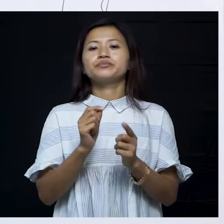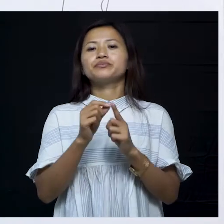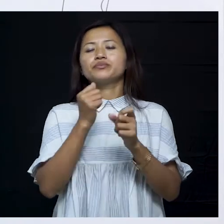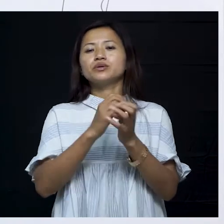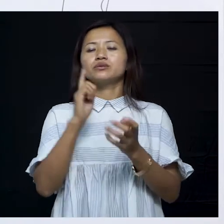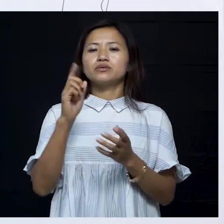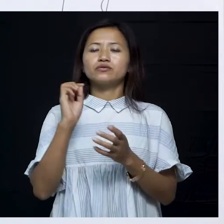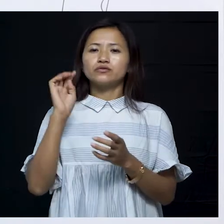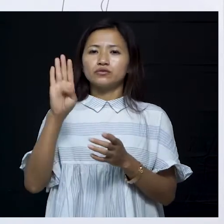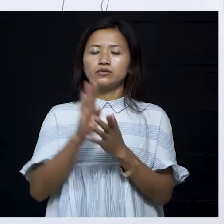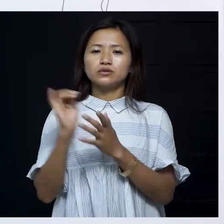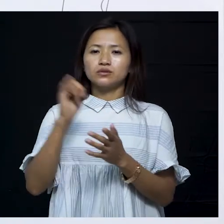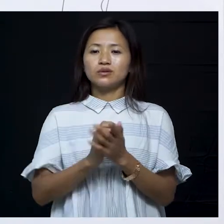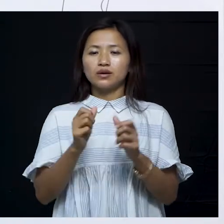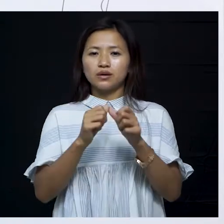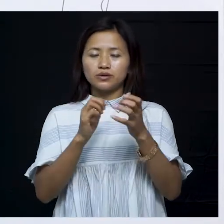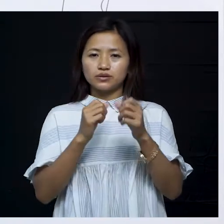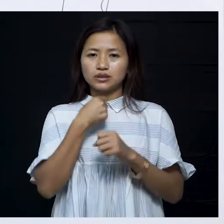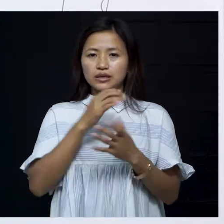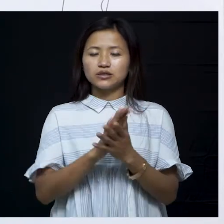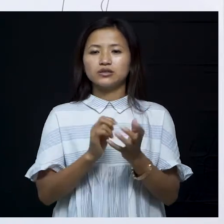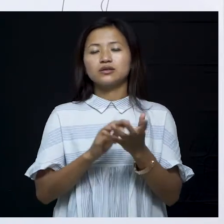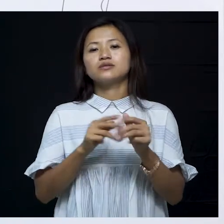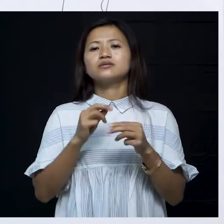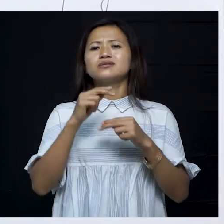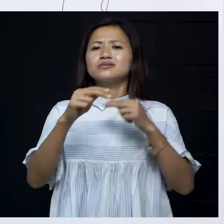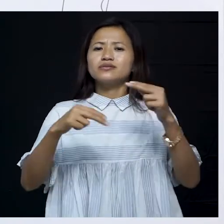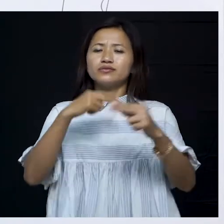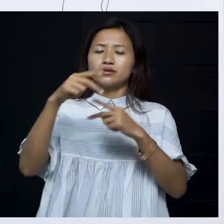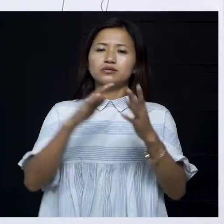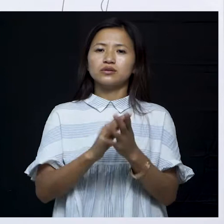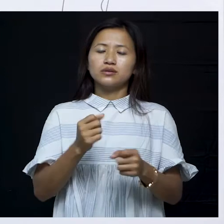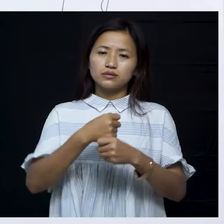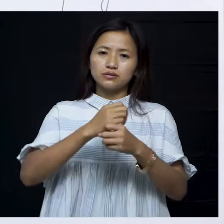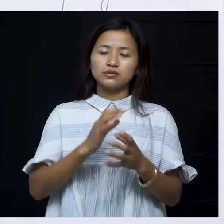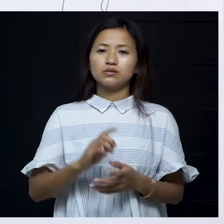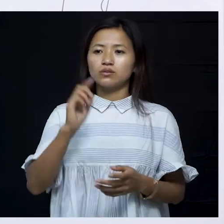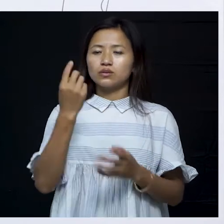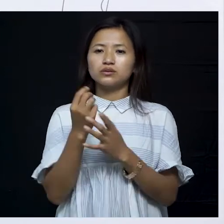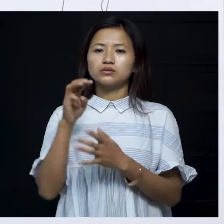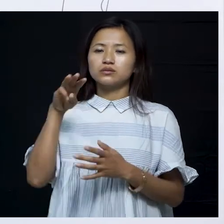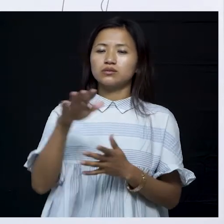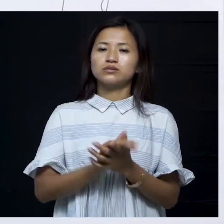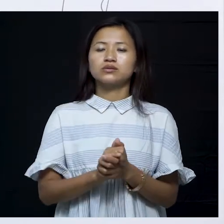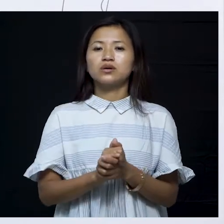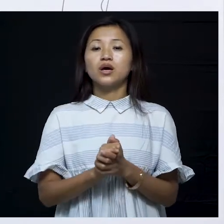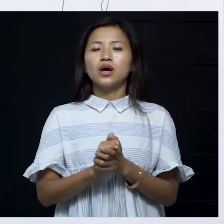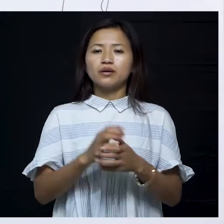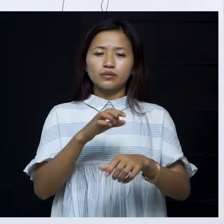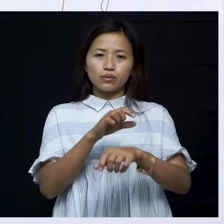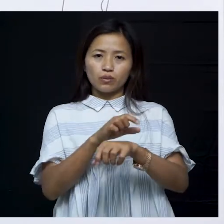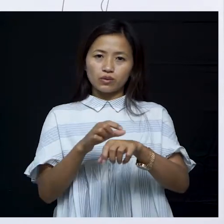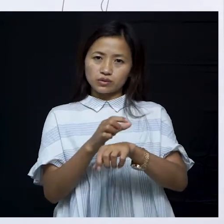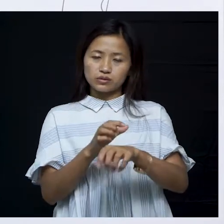the HMT has also come up. It is a factory and it creates about 1,000 watches every day, all